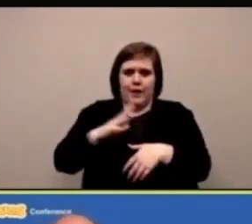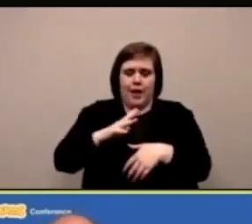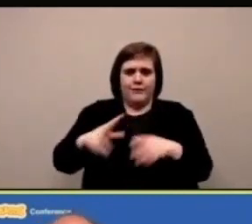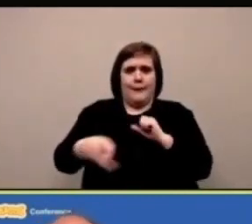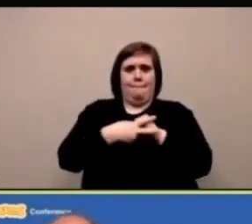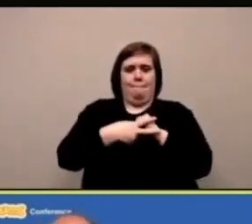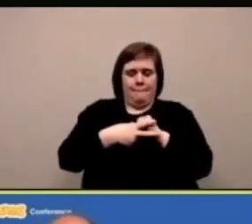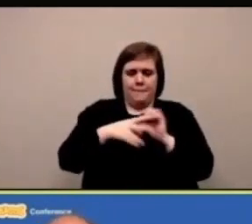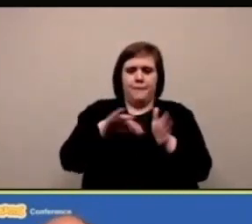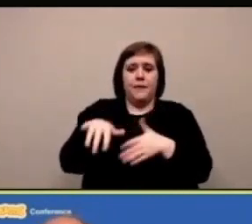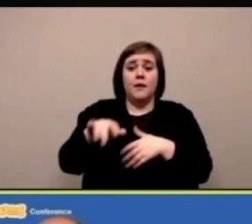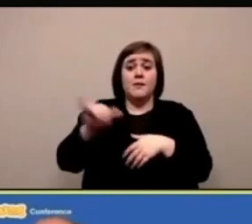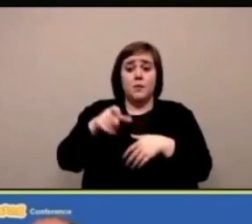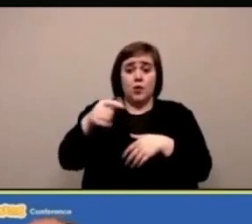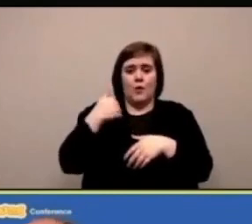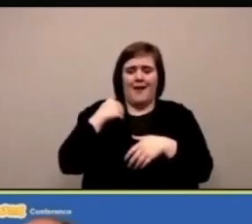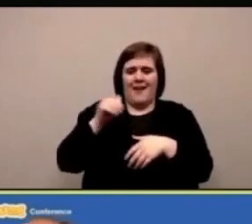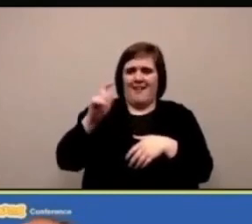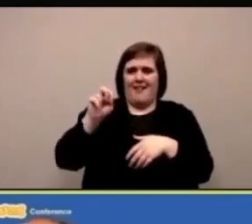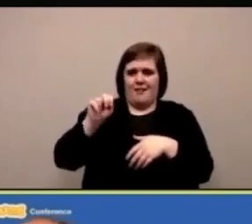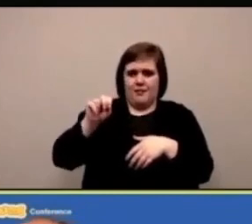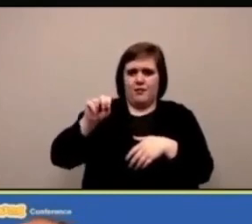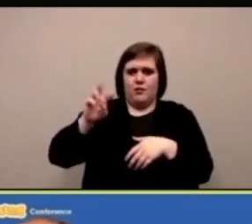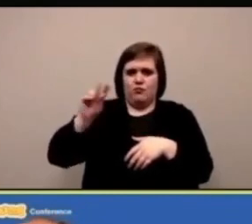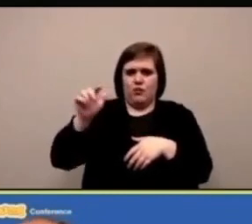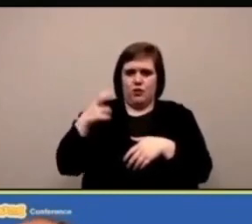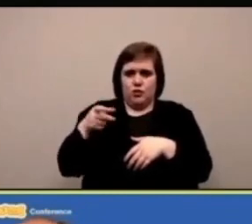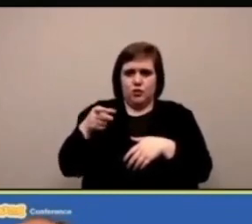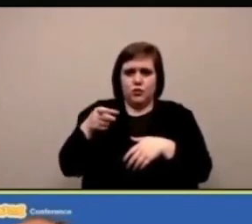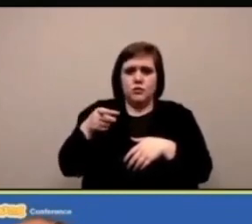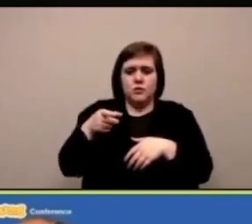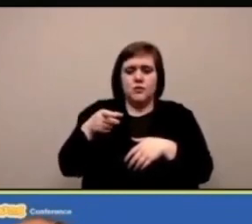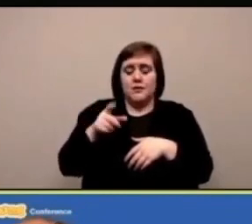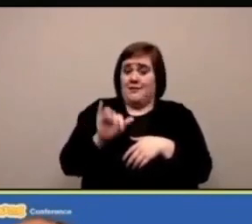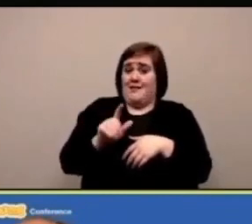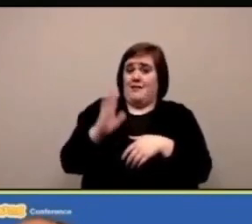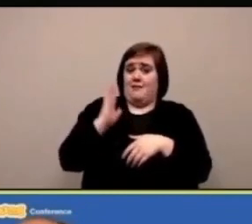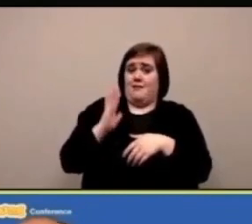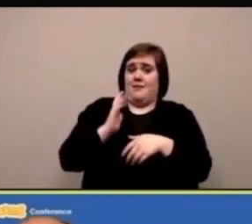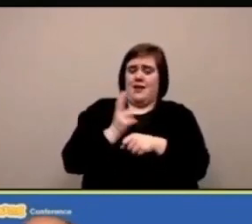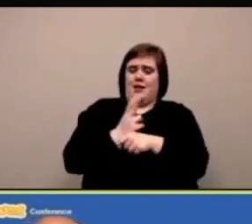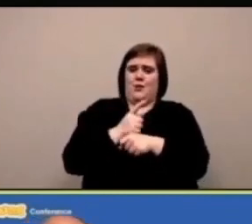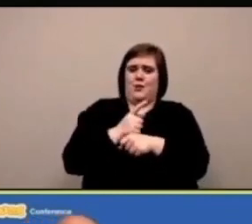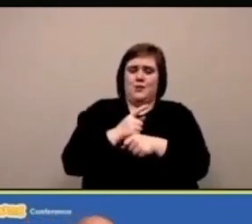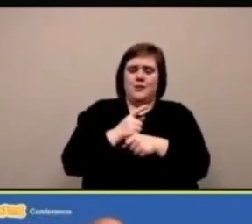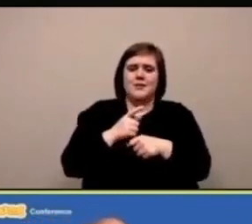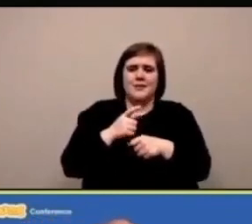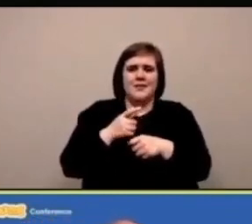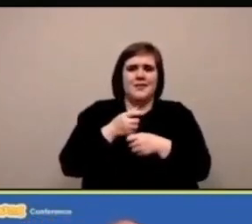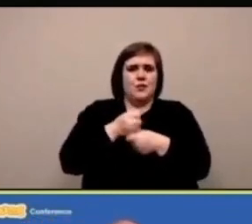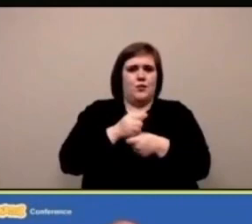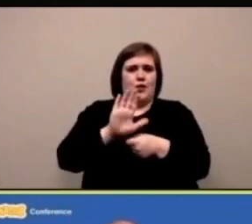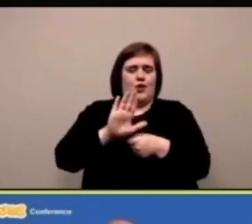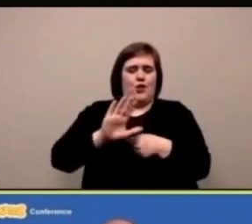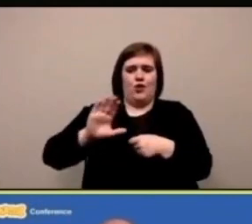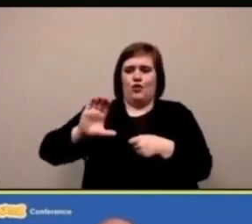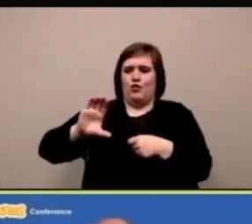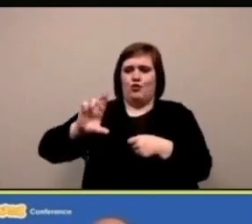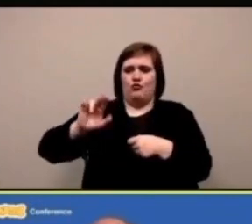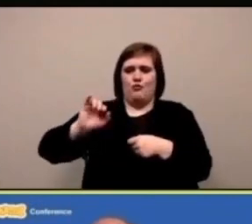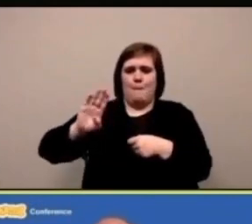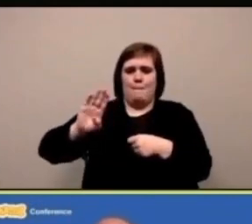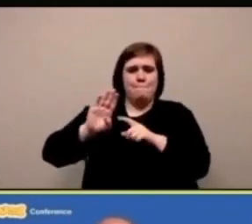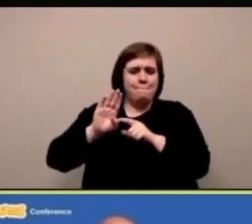had, Mahmoud, an L wrench. This is what I used when I was putting together her crib. So this is just